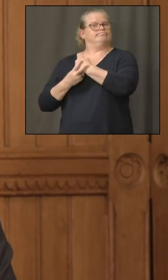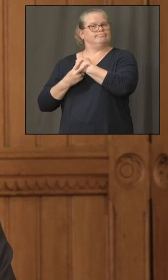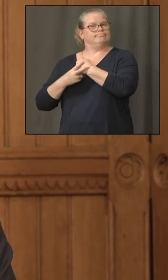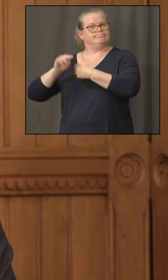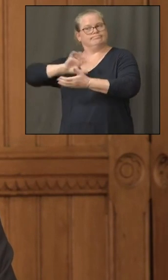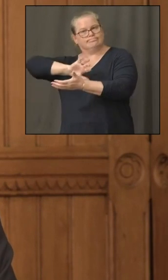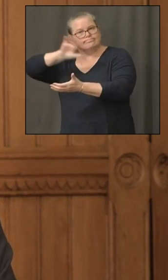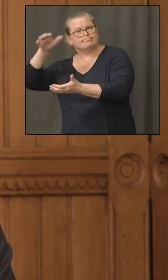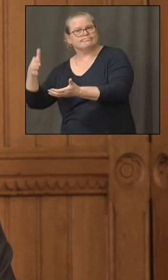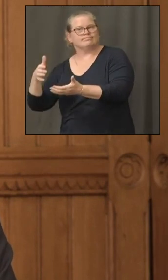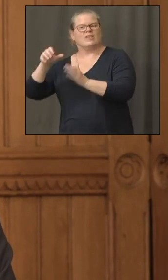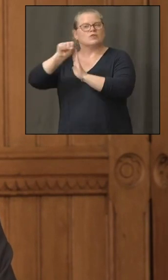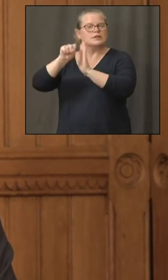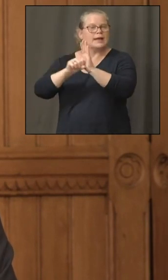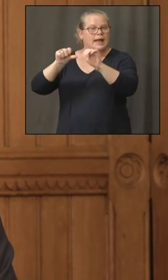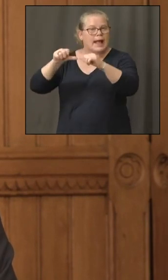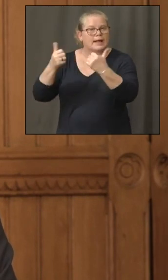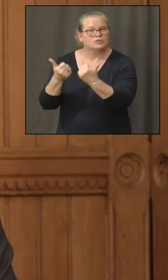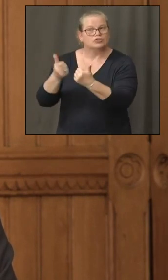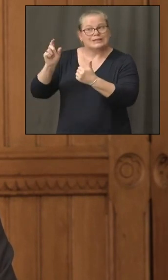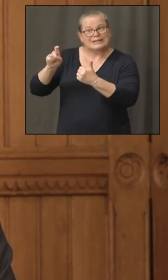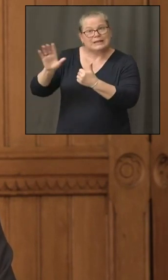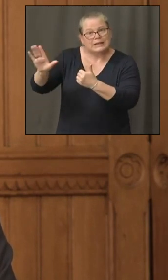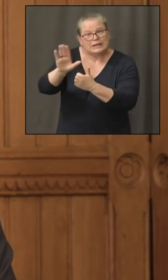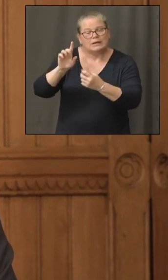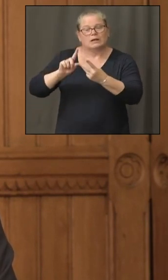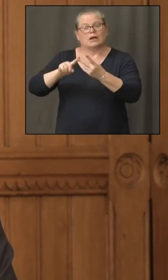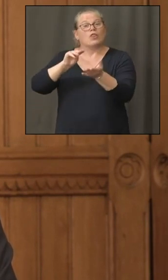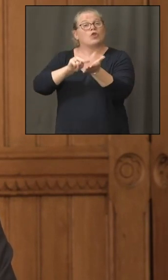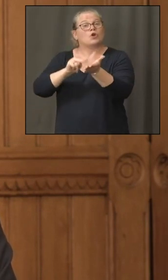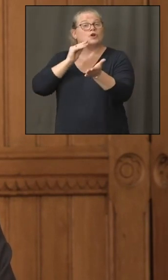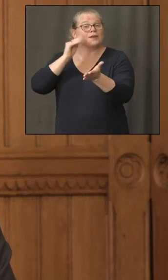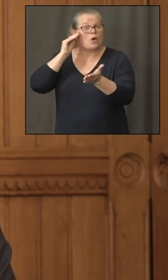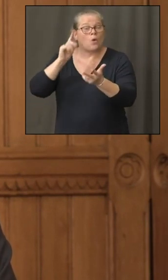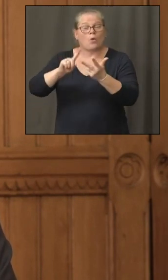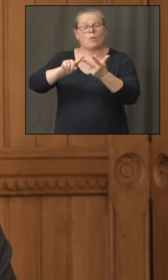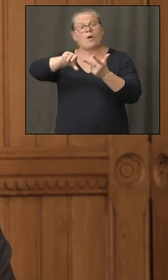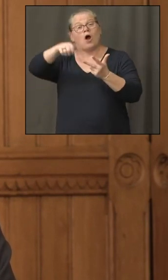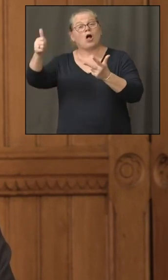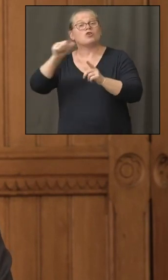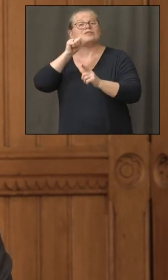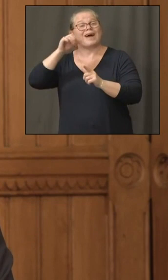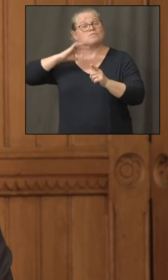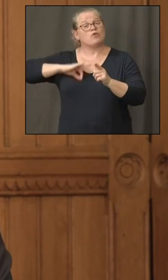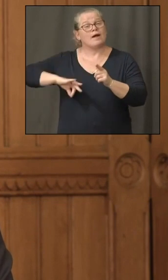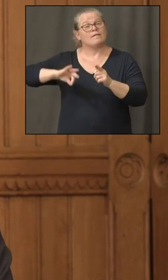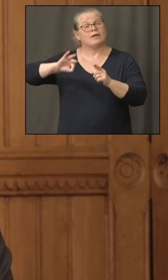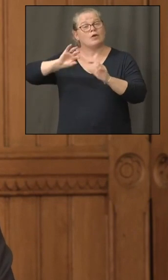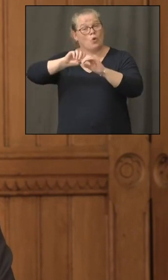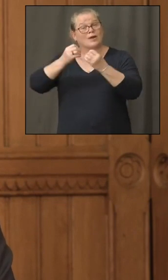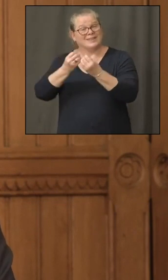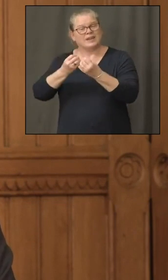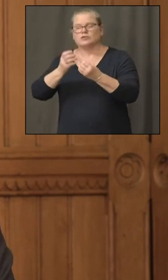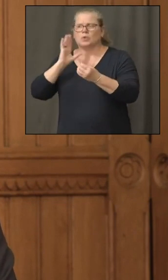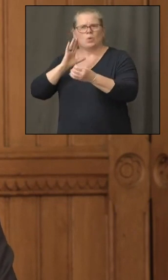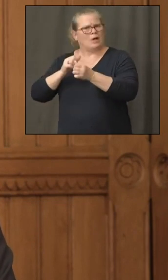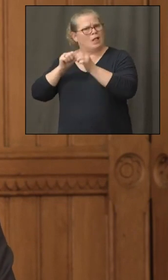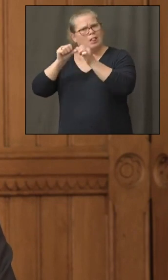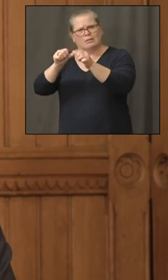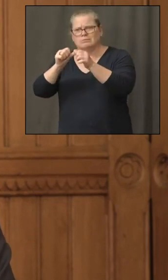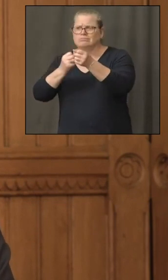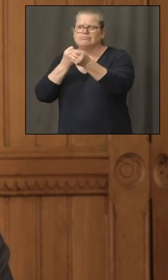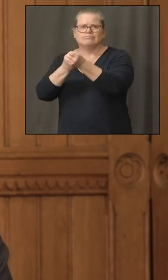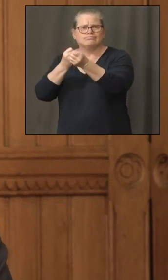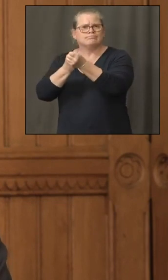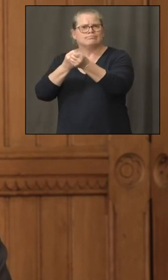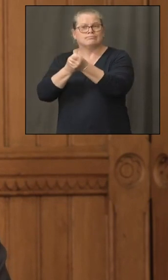some of the nursing homes and nonprofits that we help support through mutual aid. That need continues as we have